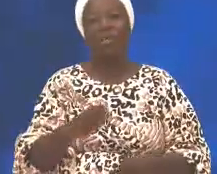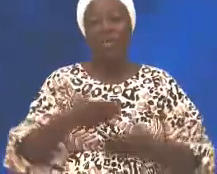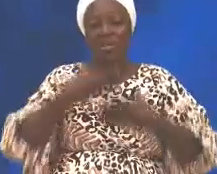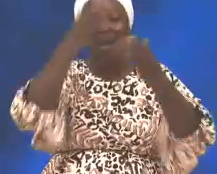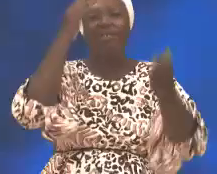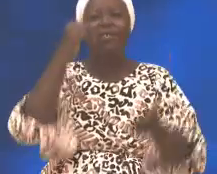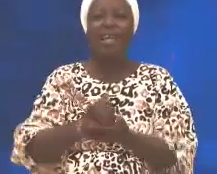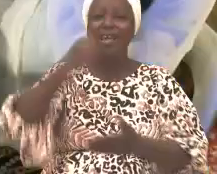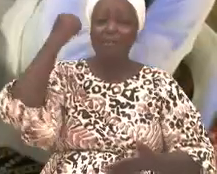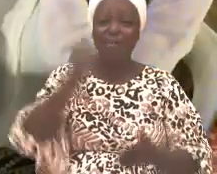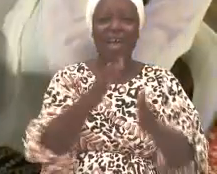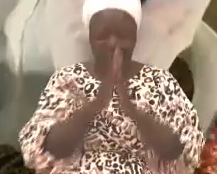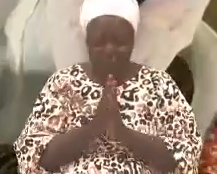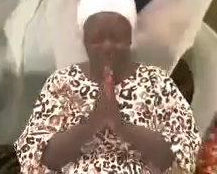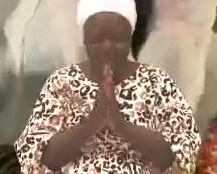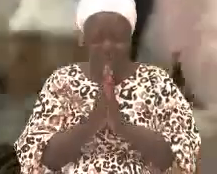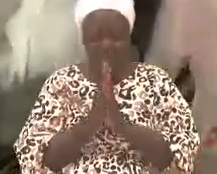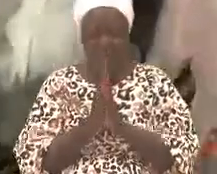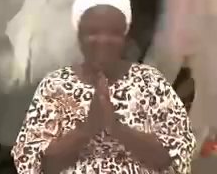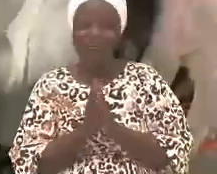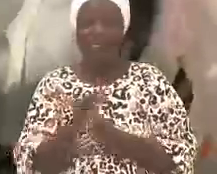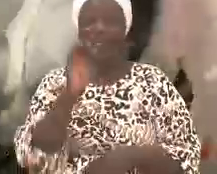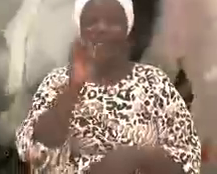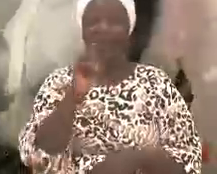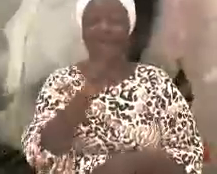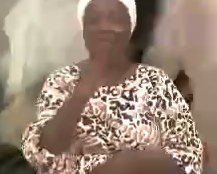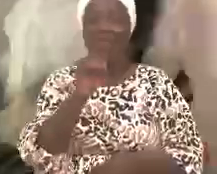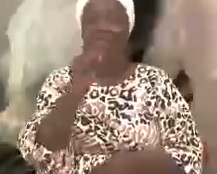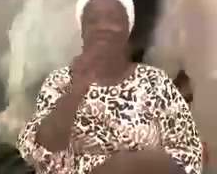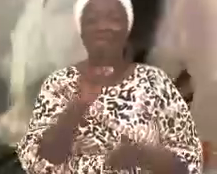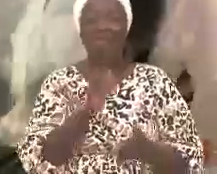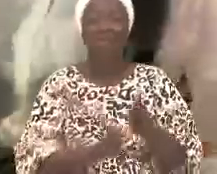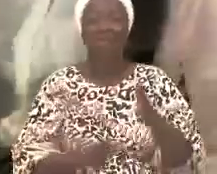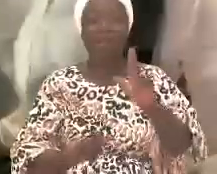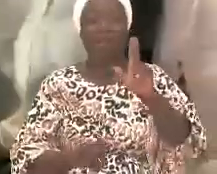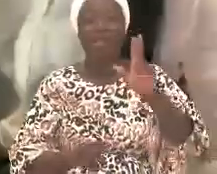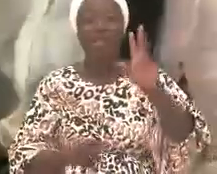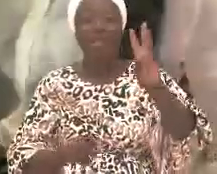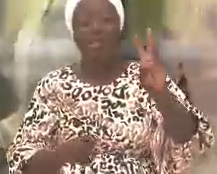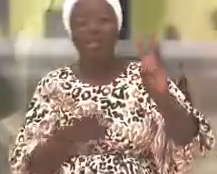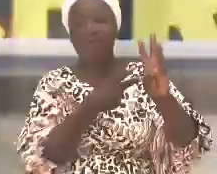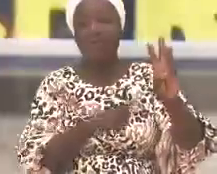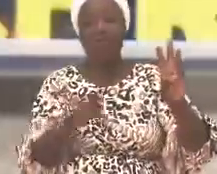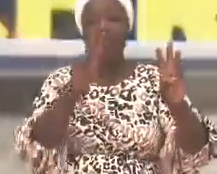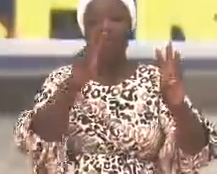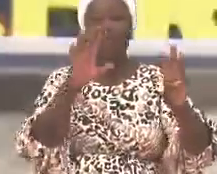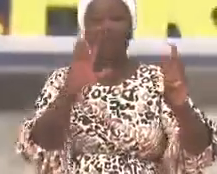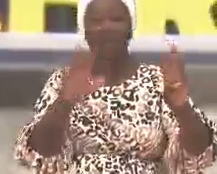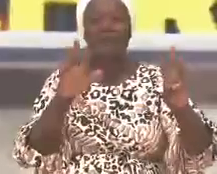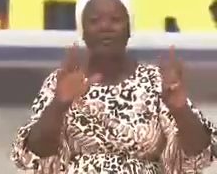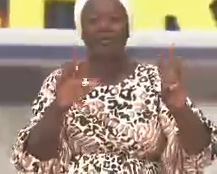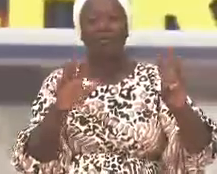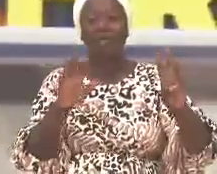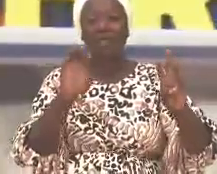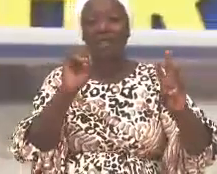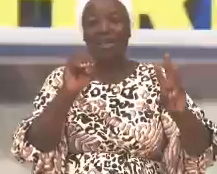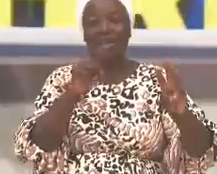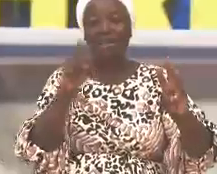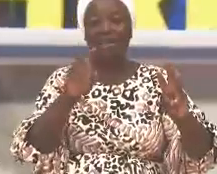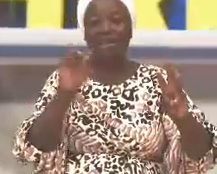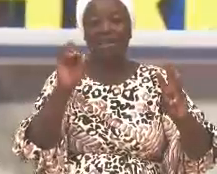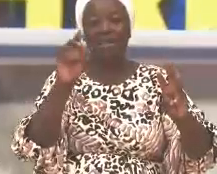Amen. Ezekiel chapter 36, I'm reading from verse 25. Ezekiel 36,